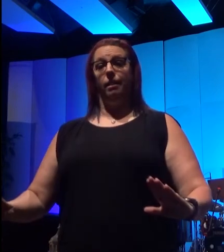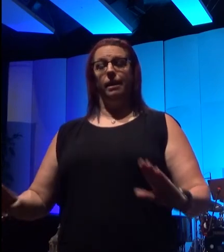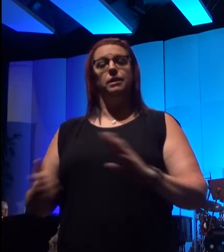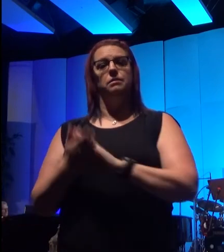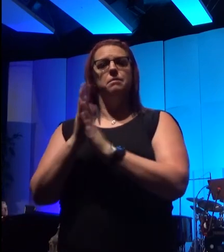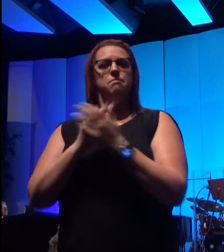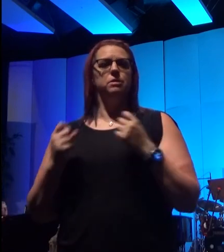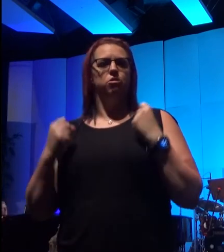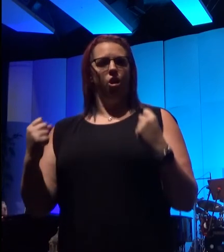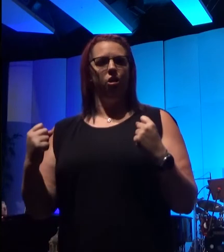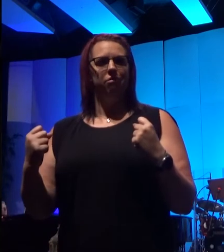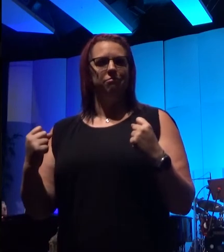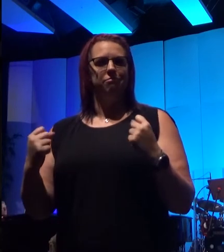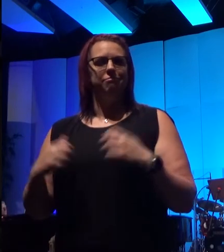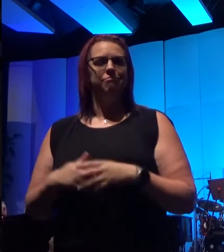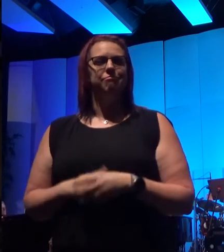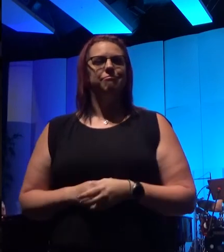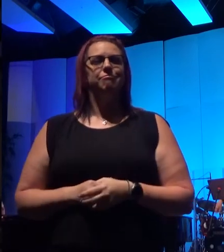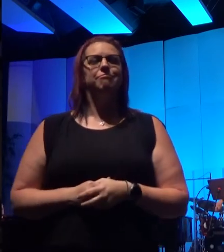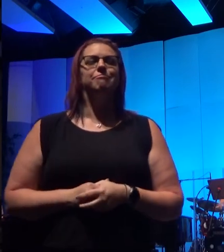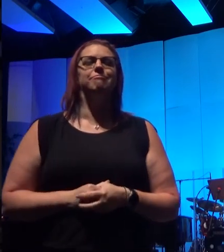strong.